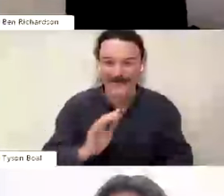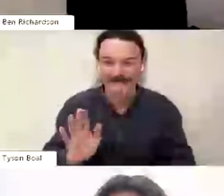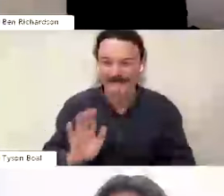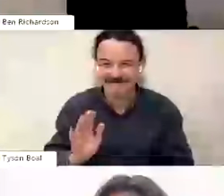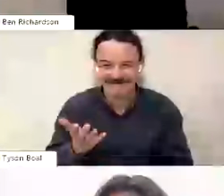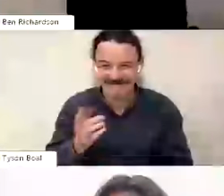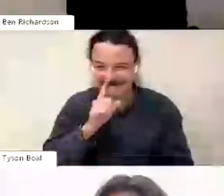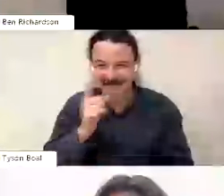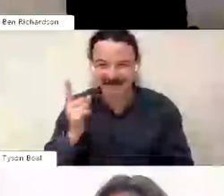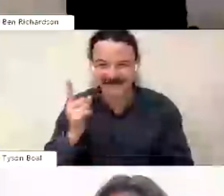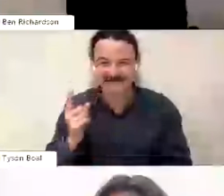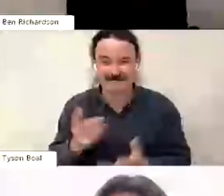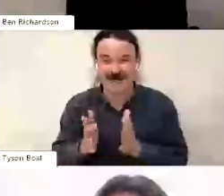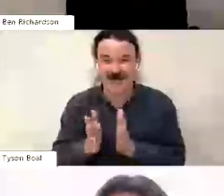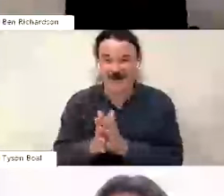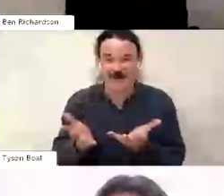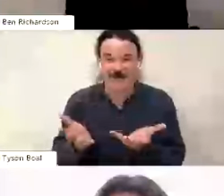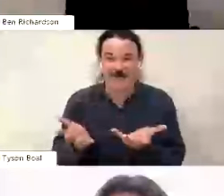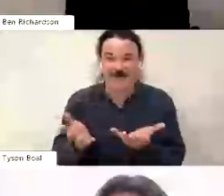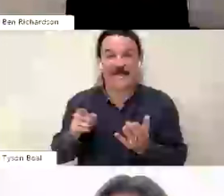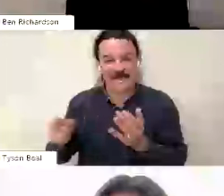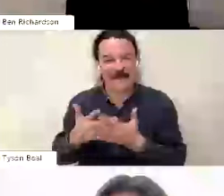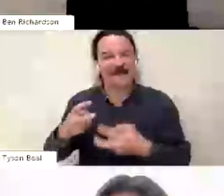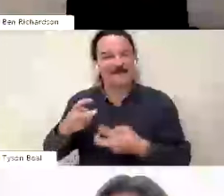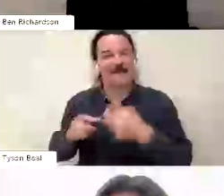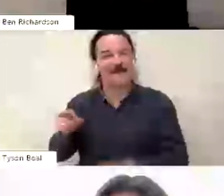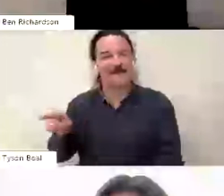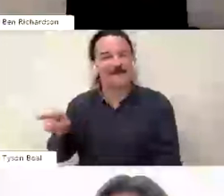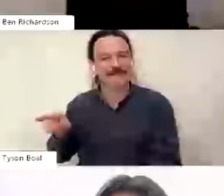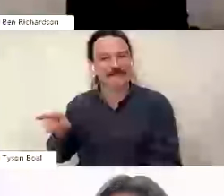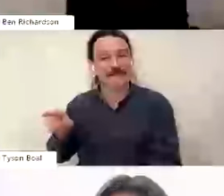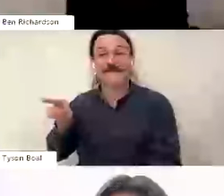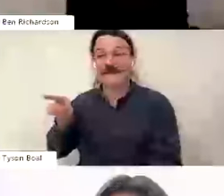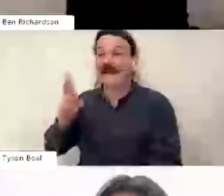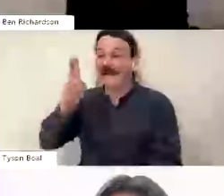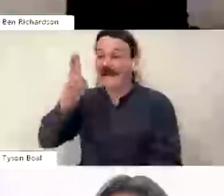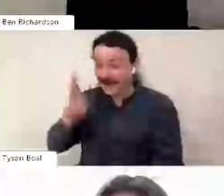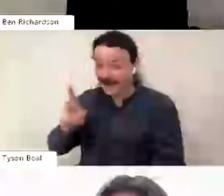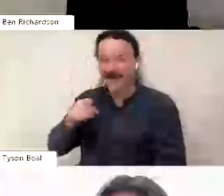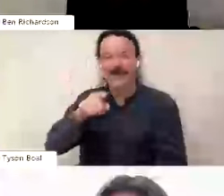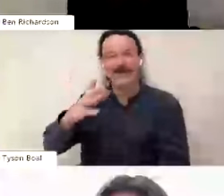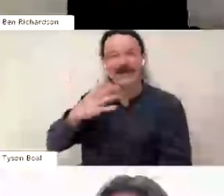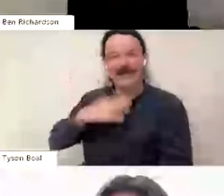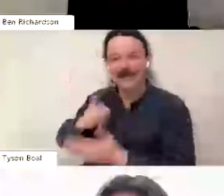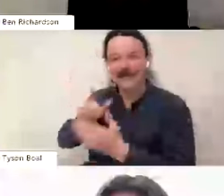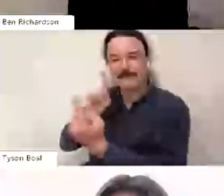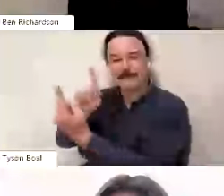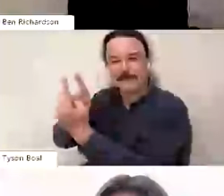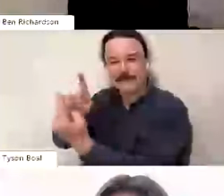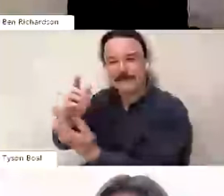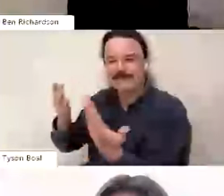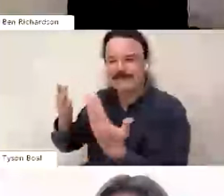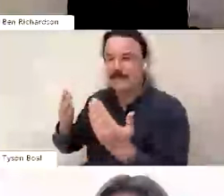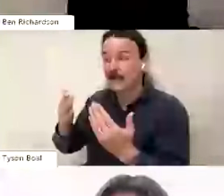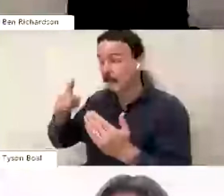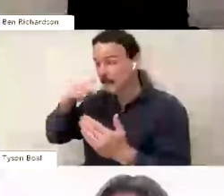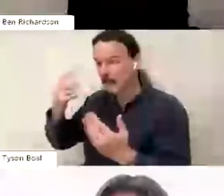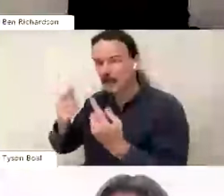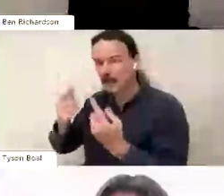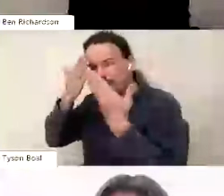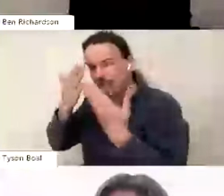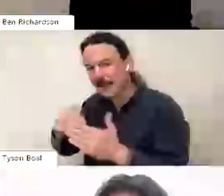problematic. Again, that's about engaging with respected members in the community who are aware of the issue and are willing to lead